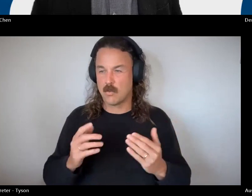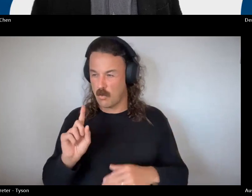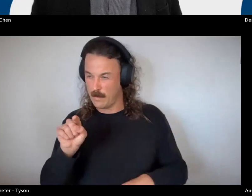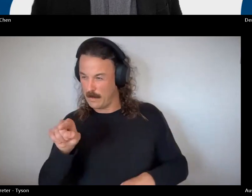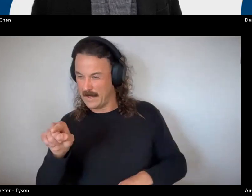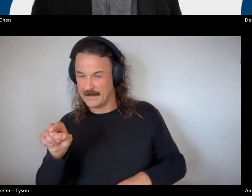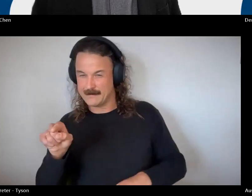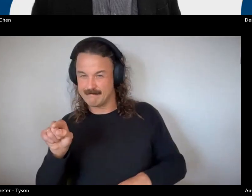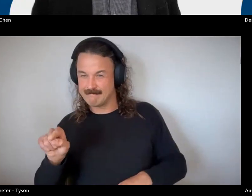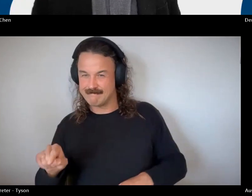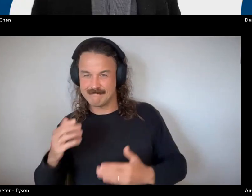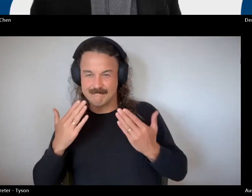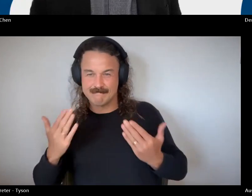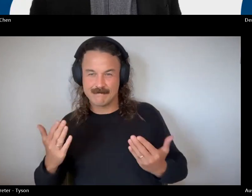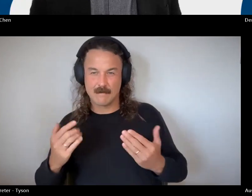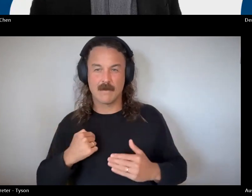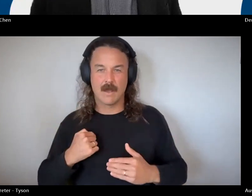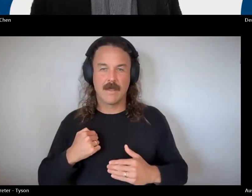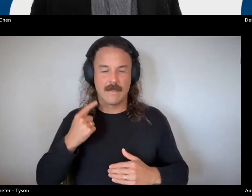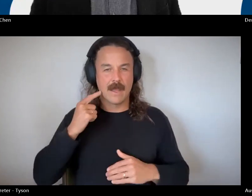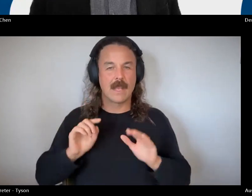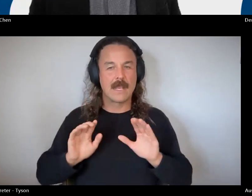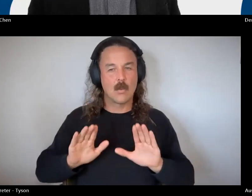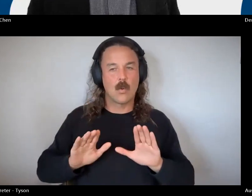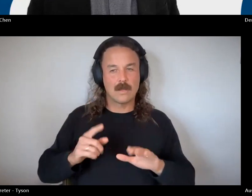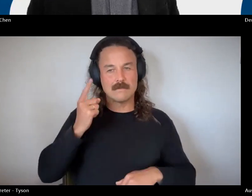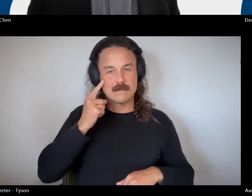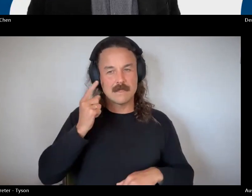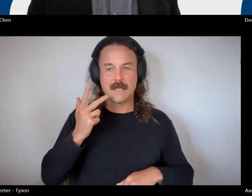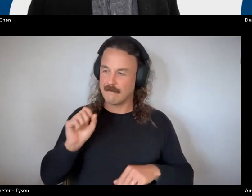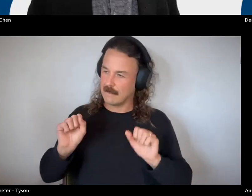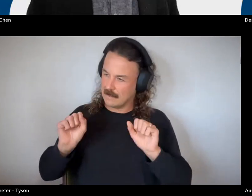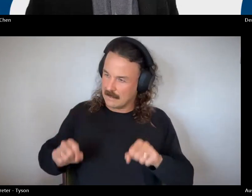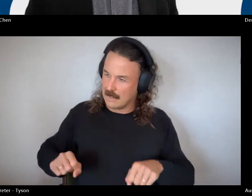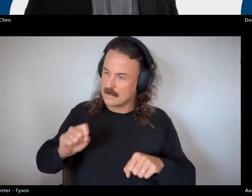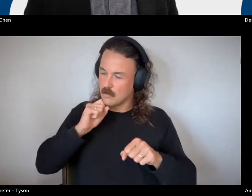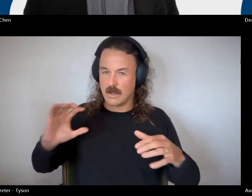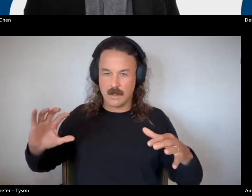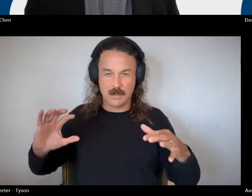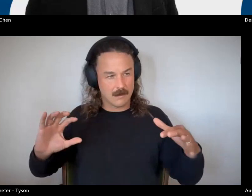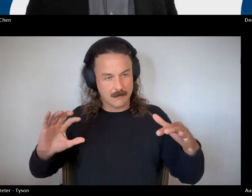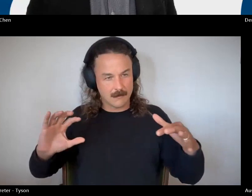for everything, but we think it's a broad-based measure that's suitable for most situations.